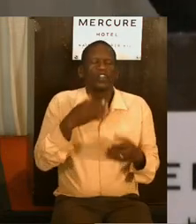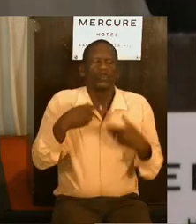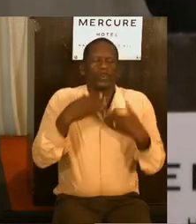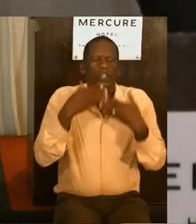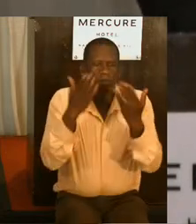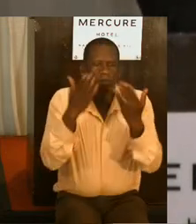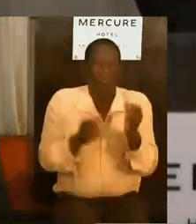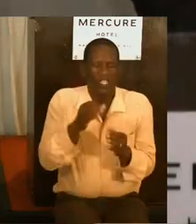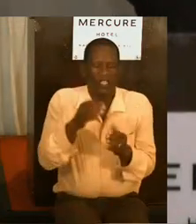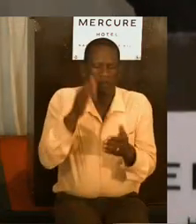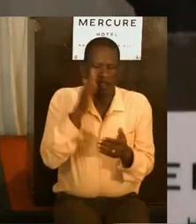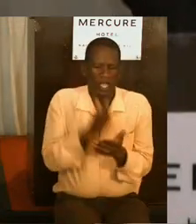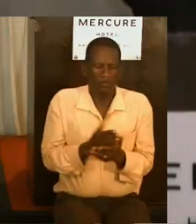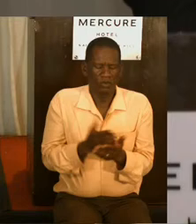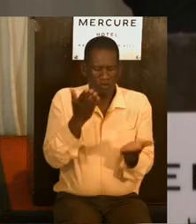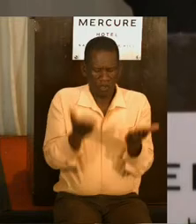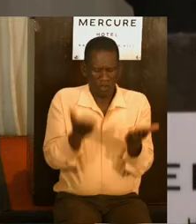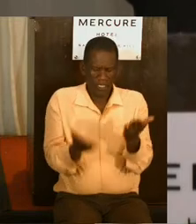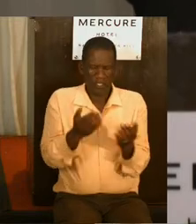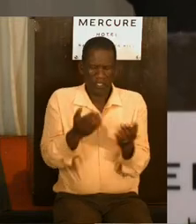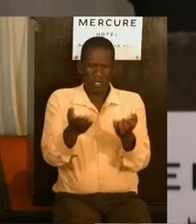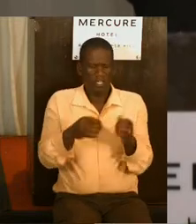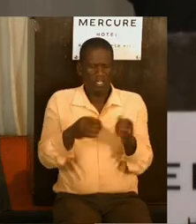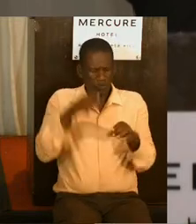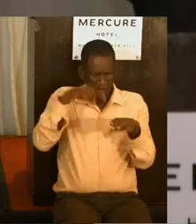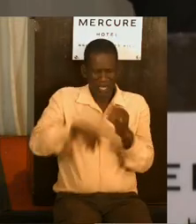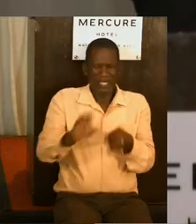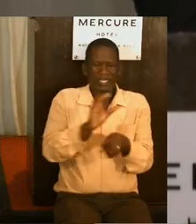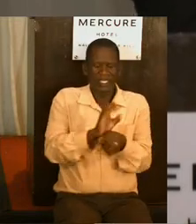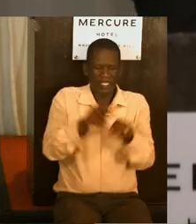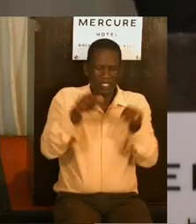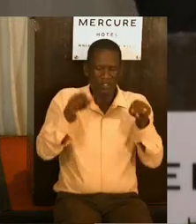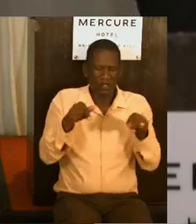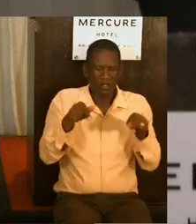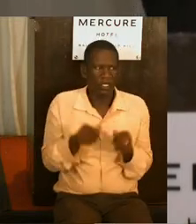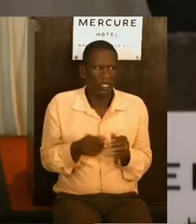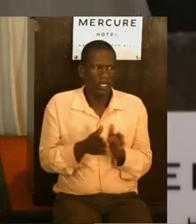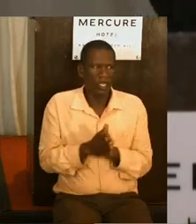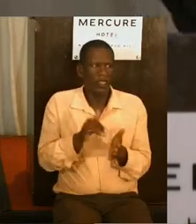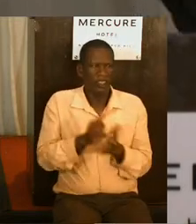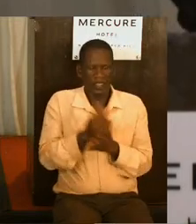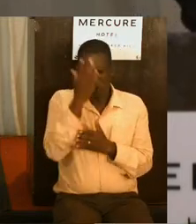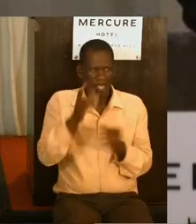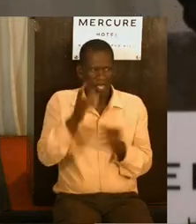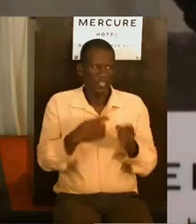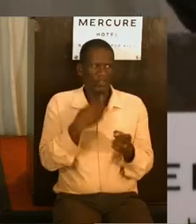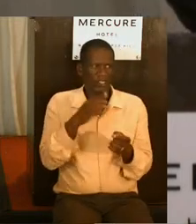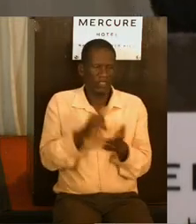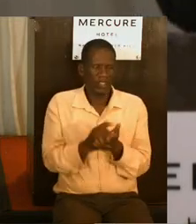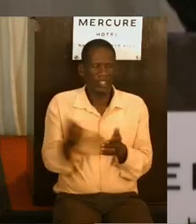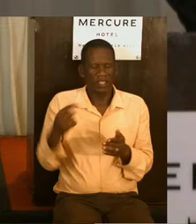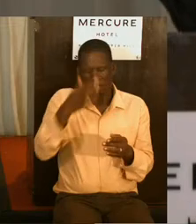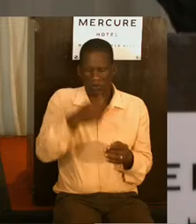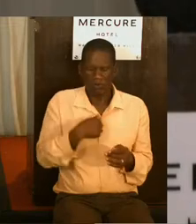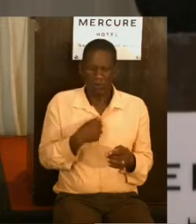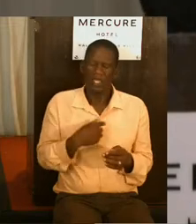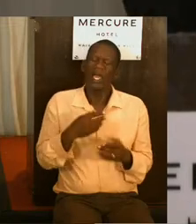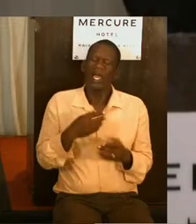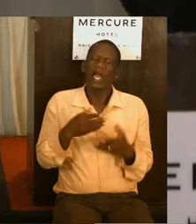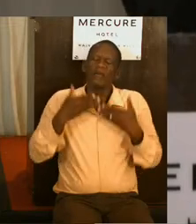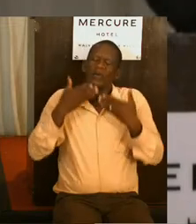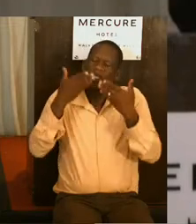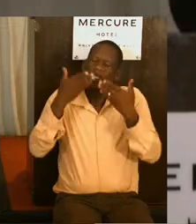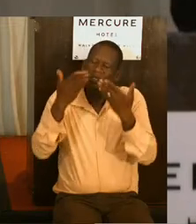if you actually assess you need to walk into churches today and that's why I didn't say they are coming because of me I'm just